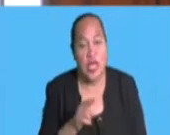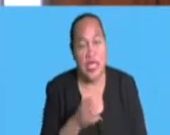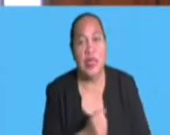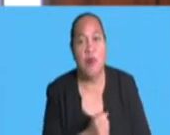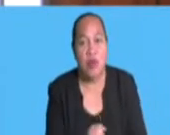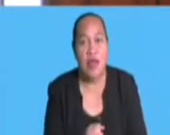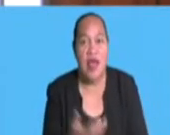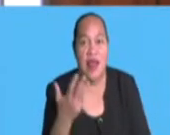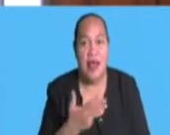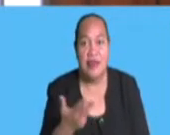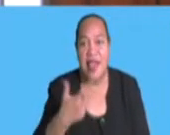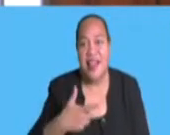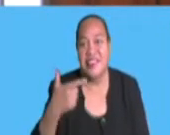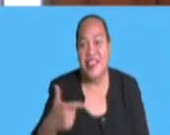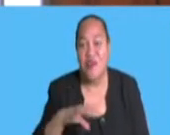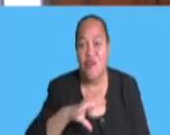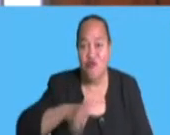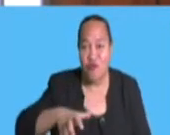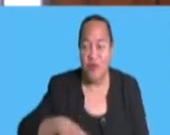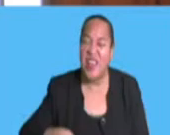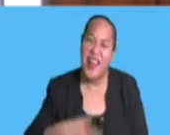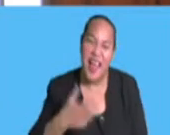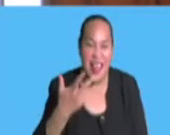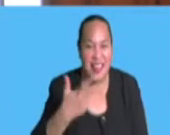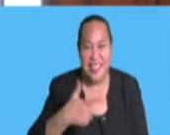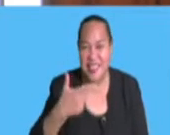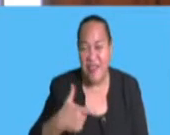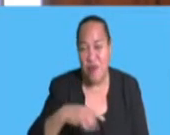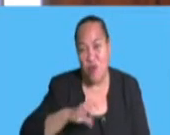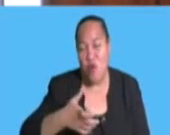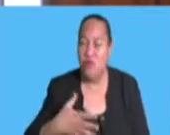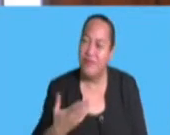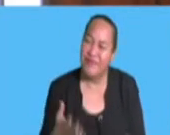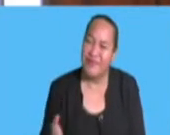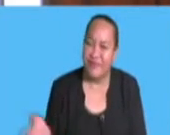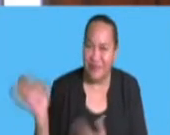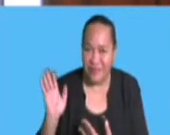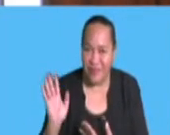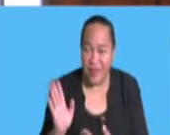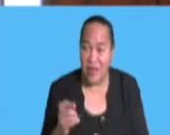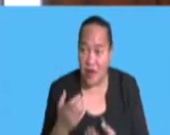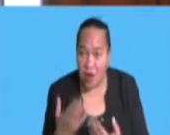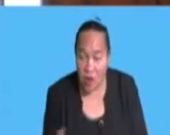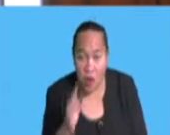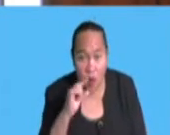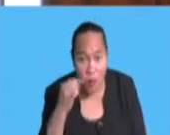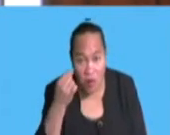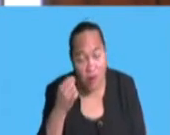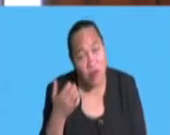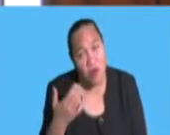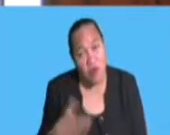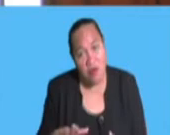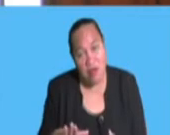And also, but the 87 coup is long and gone. And the Honourable Rambuka, our leader, has redeemed himself